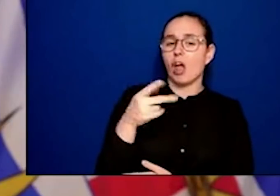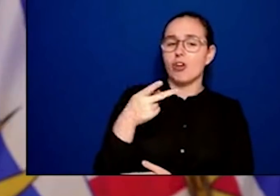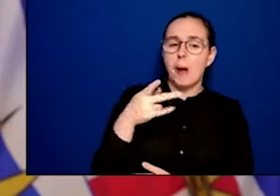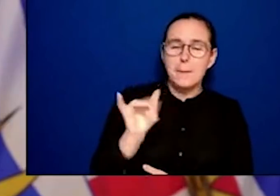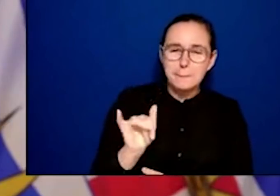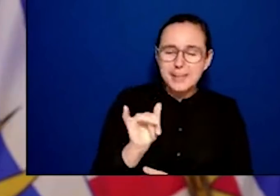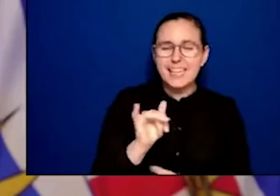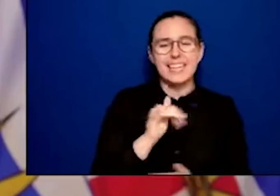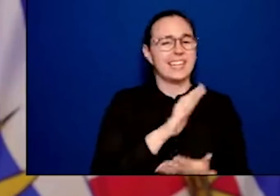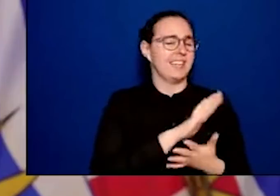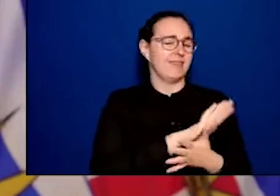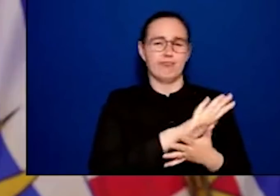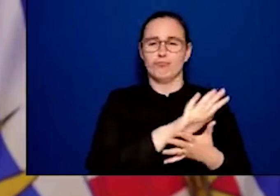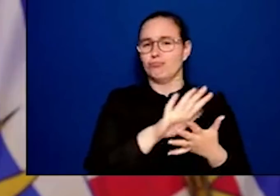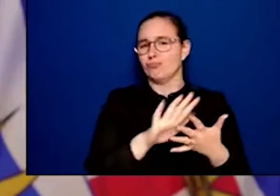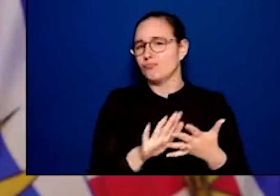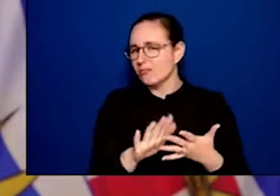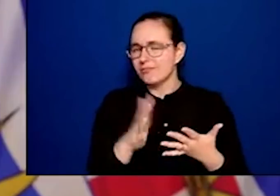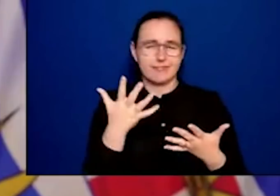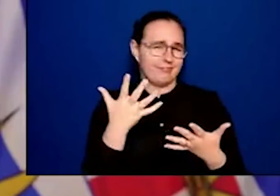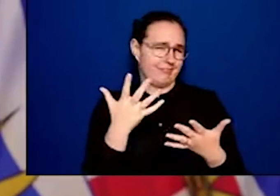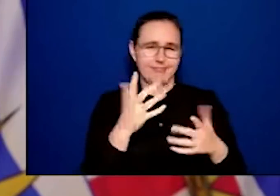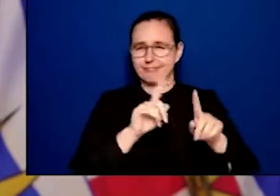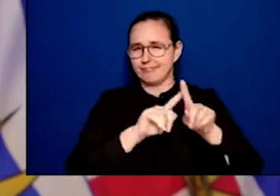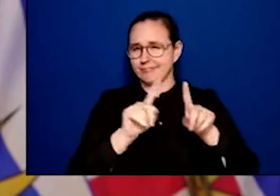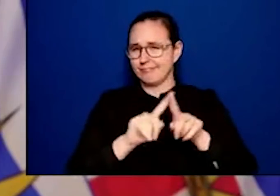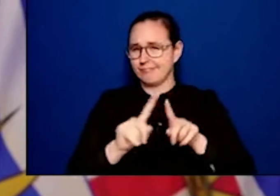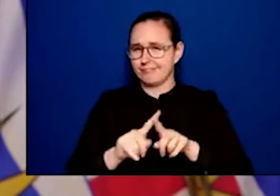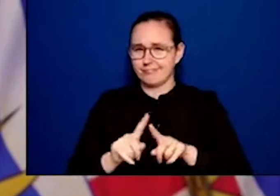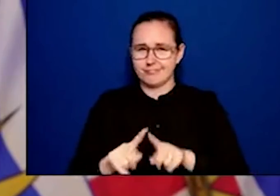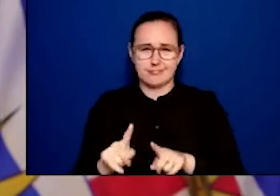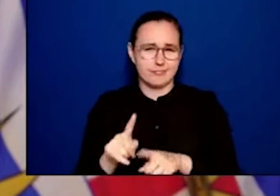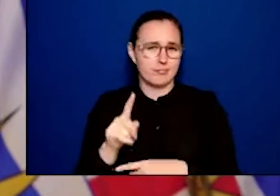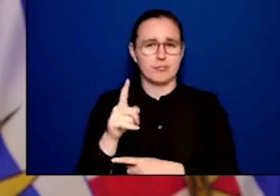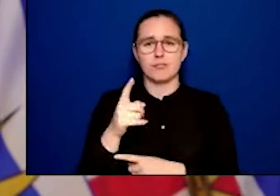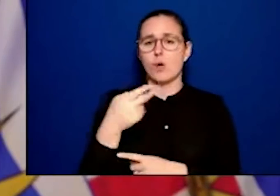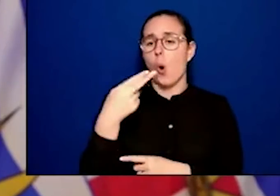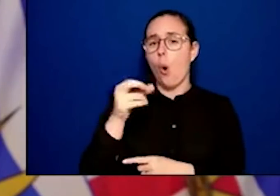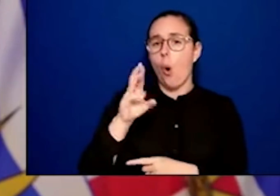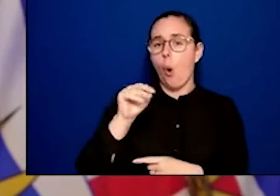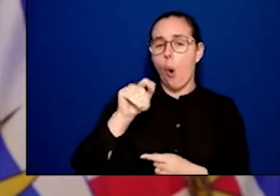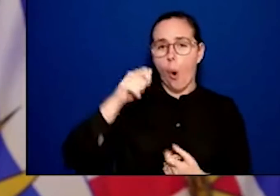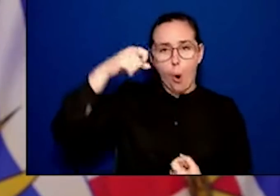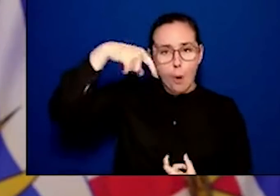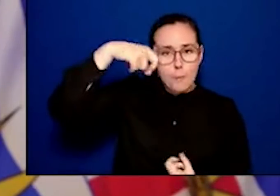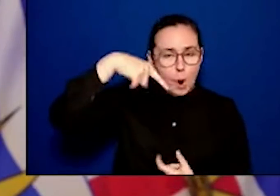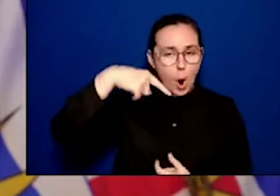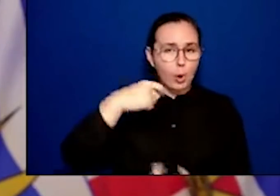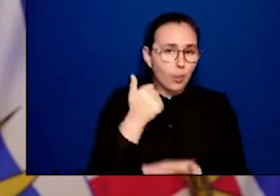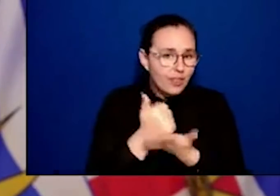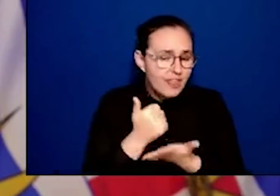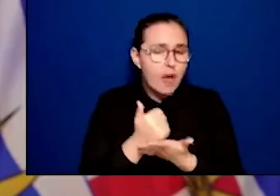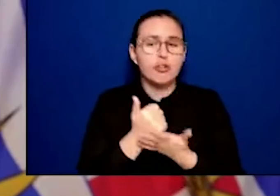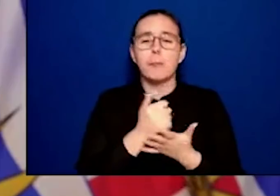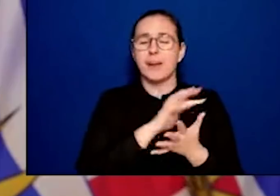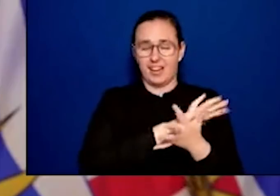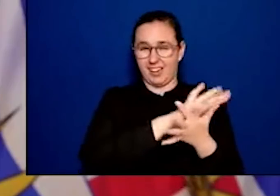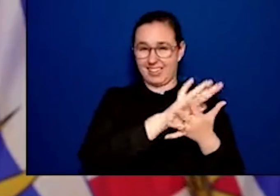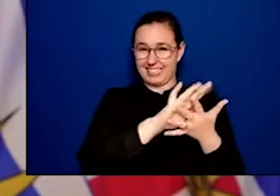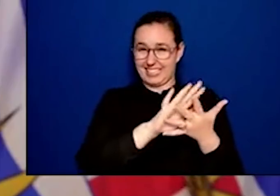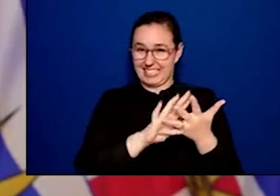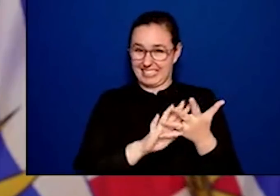monoclonal antibodies, hormonal therapy for cancer, and people who have both solid tumors as well as